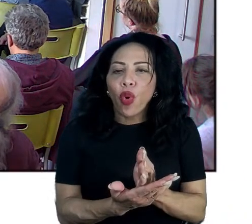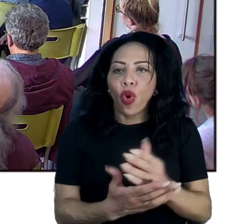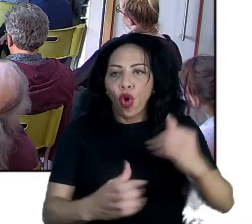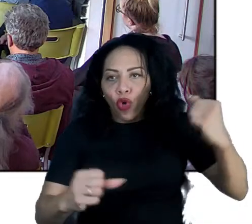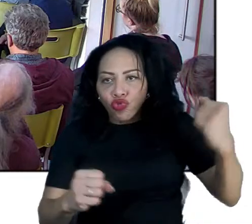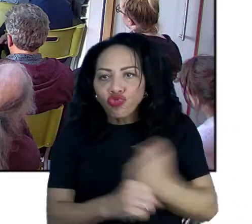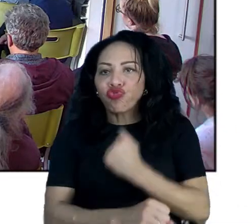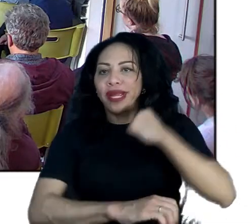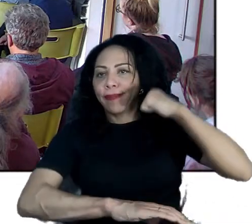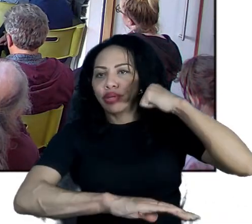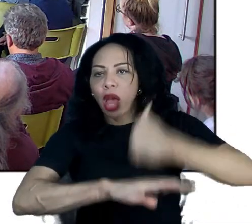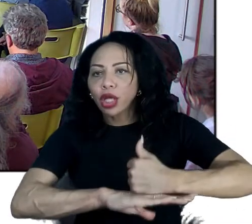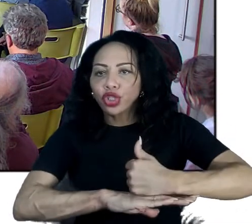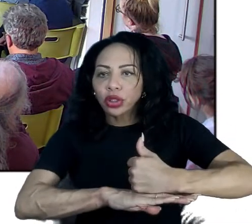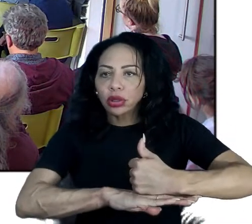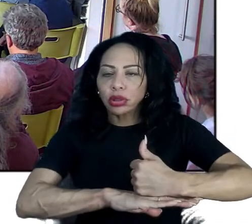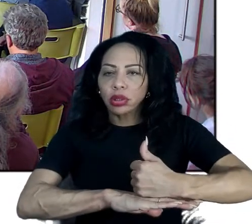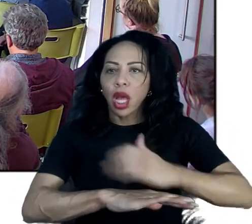of